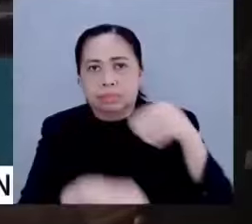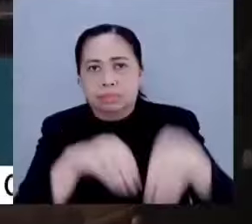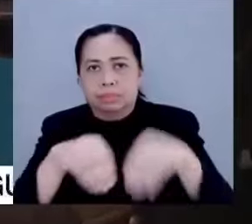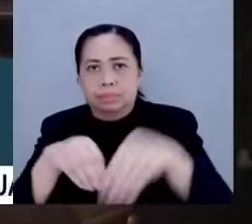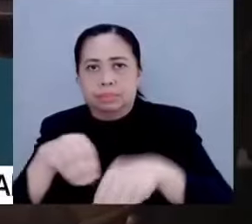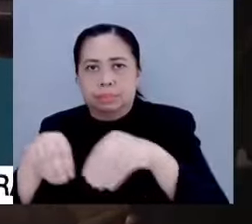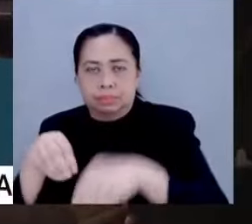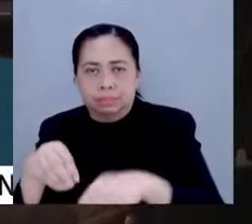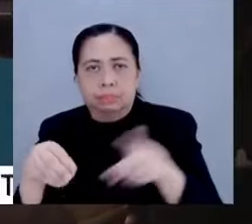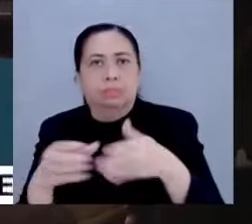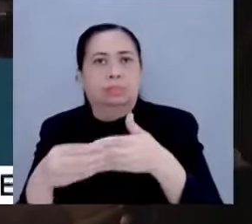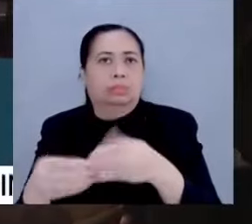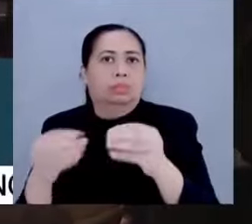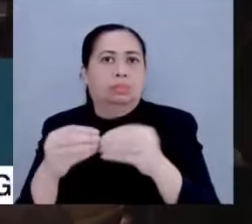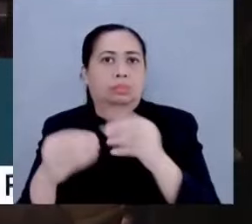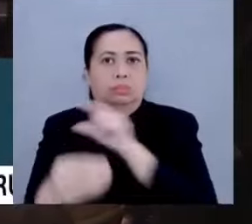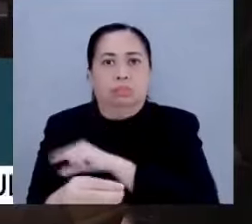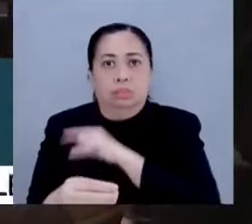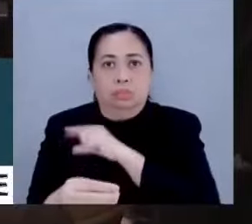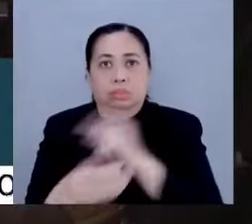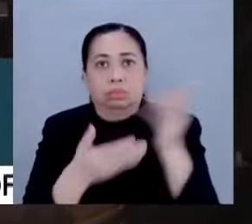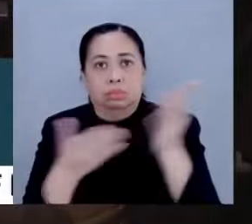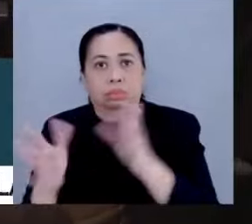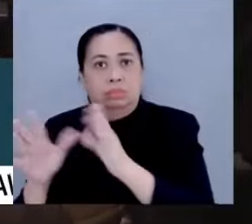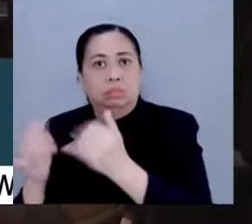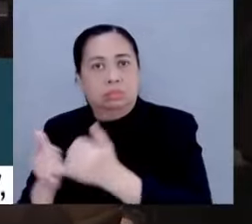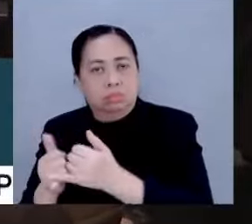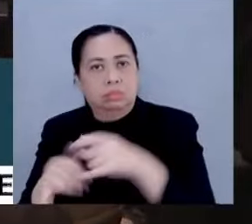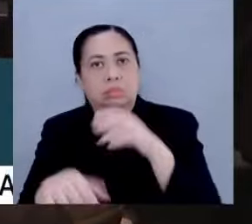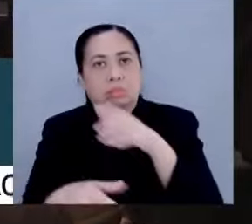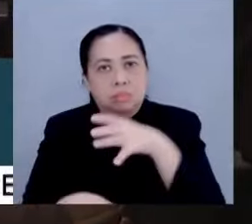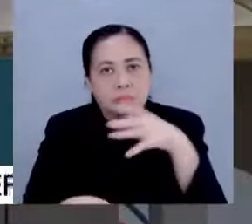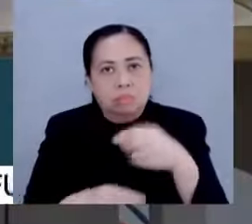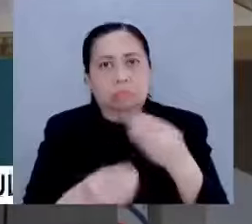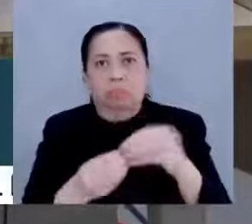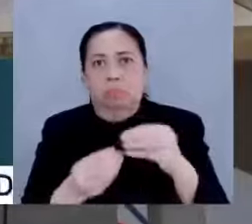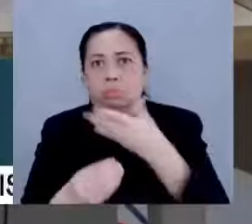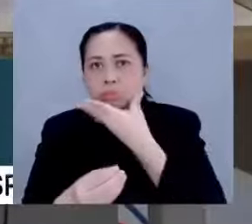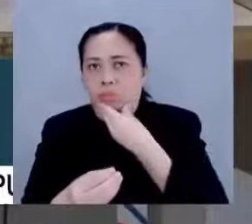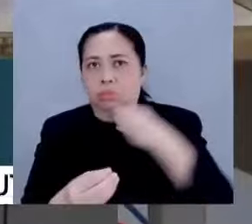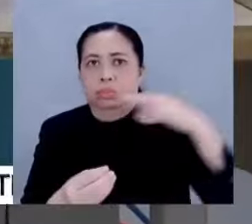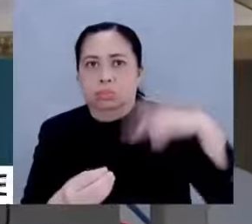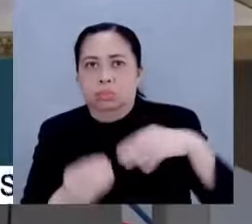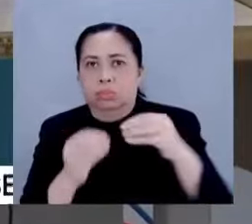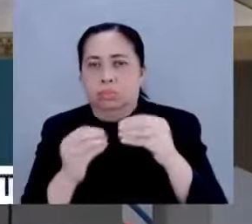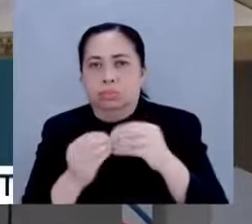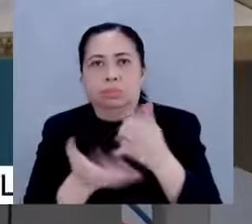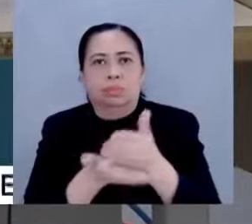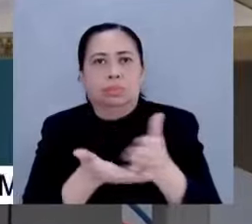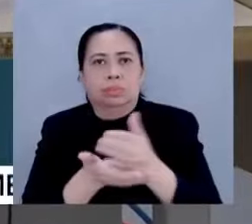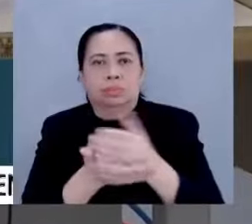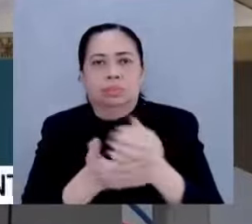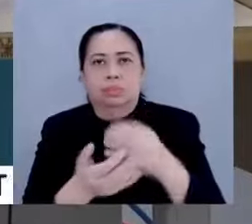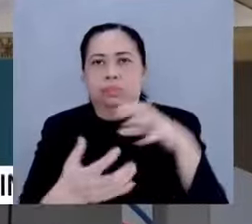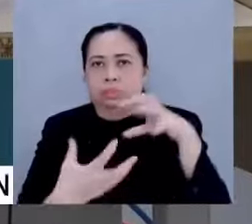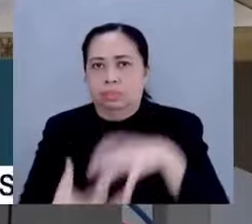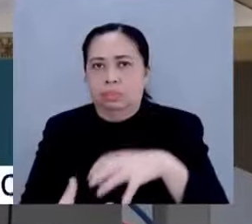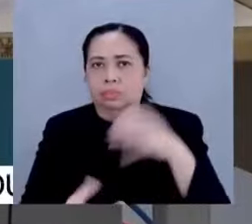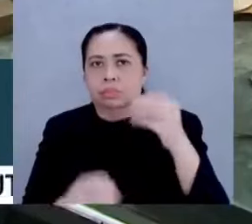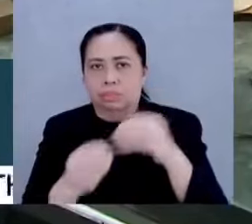led to more quality supplies for the company, while farmers earned more. The shared prosperity concept also means investing